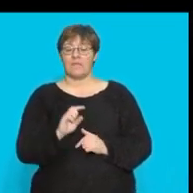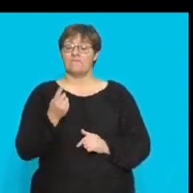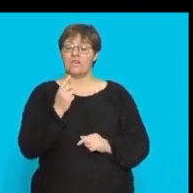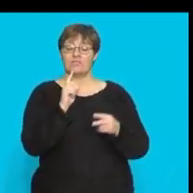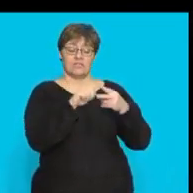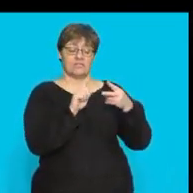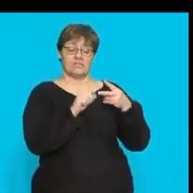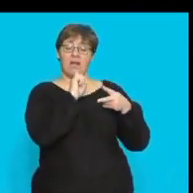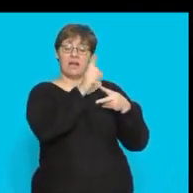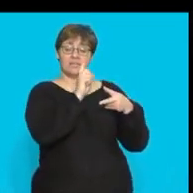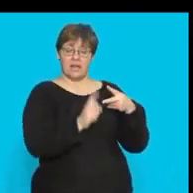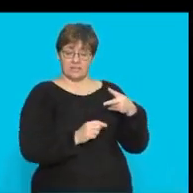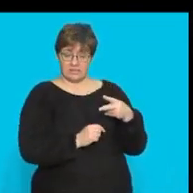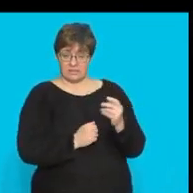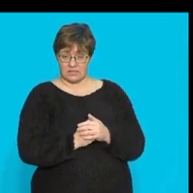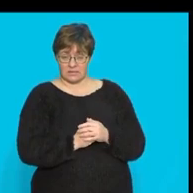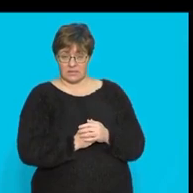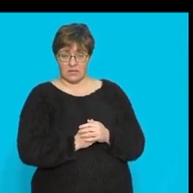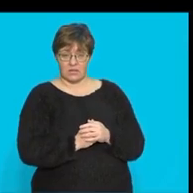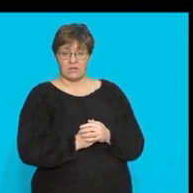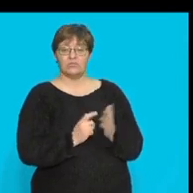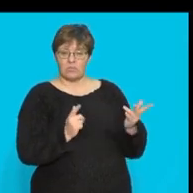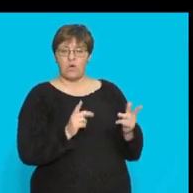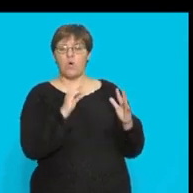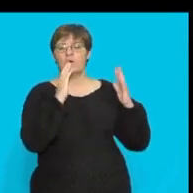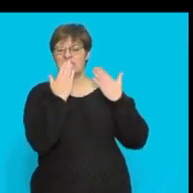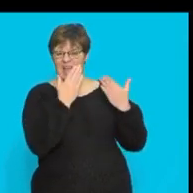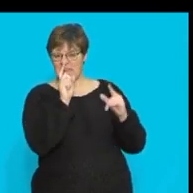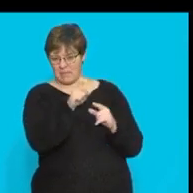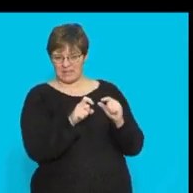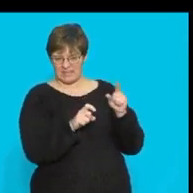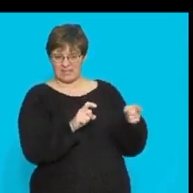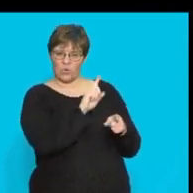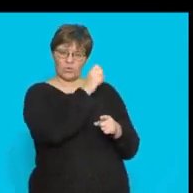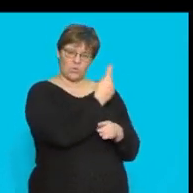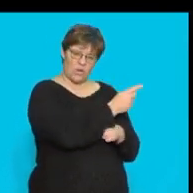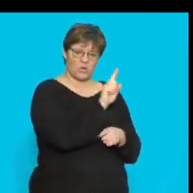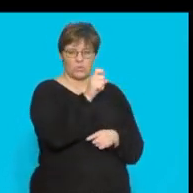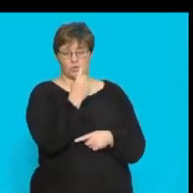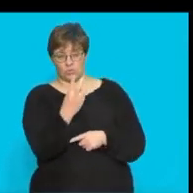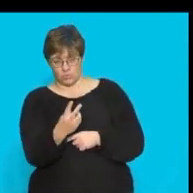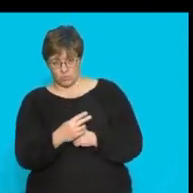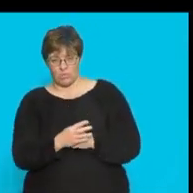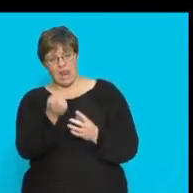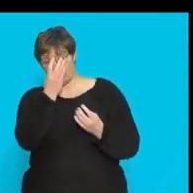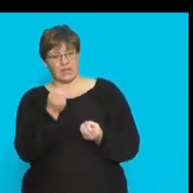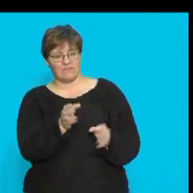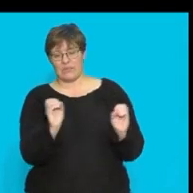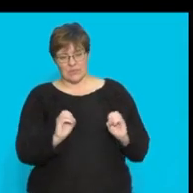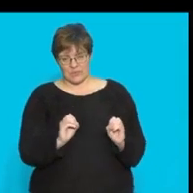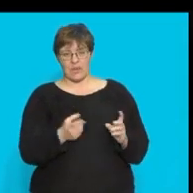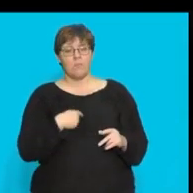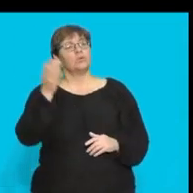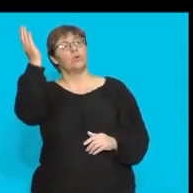two answers, well, the first two questions are study questions. We didn't necessarily give you that information, so